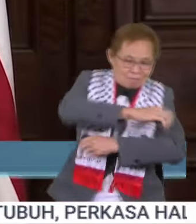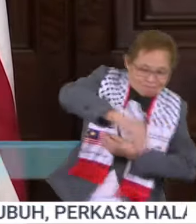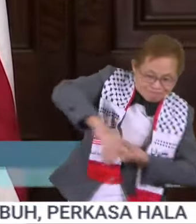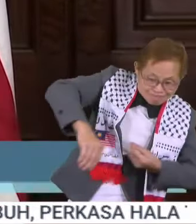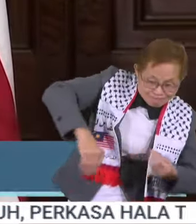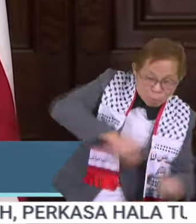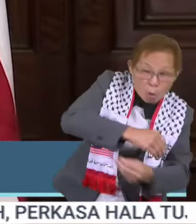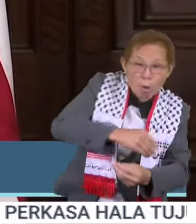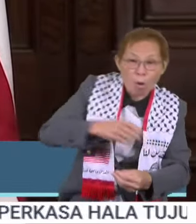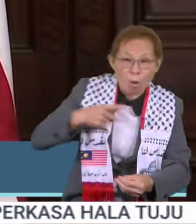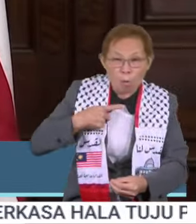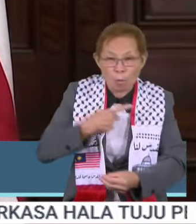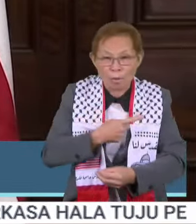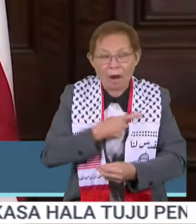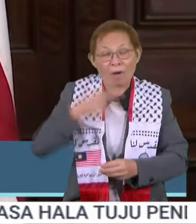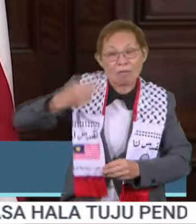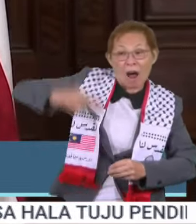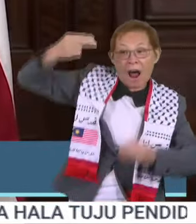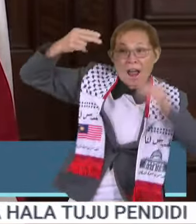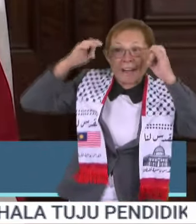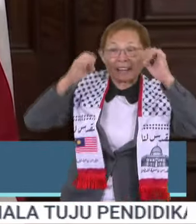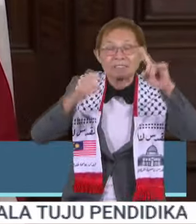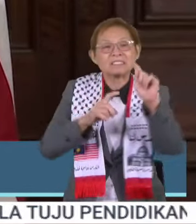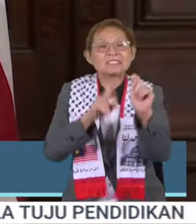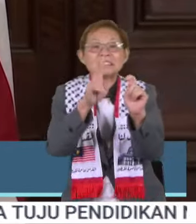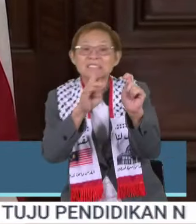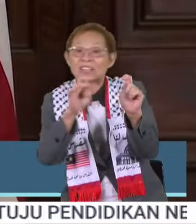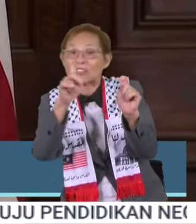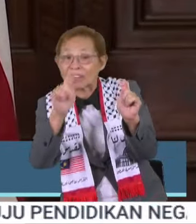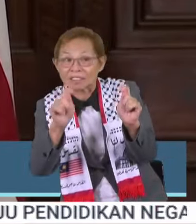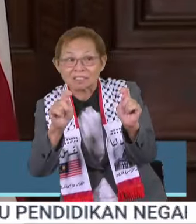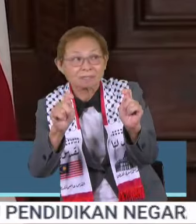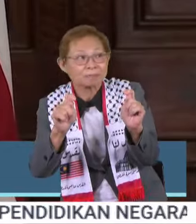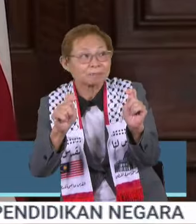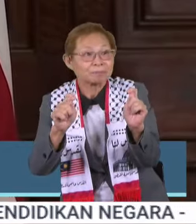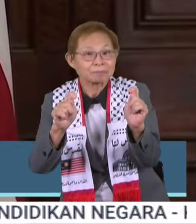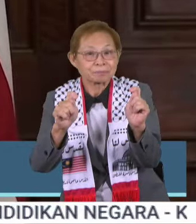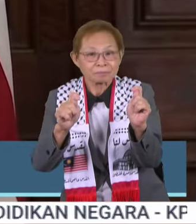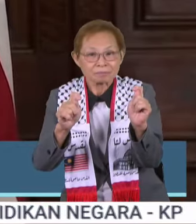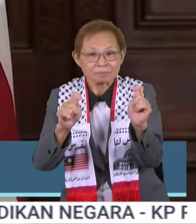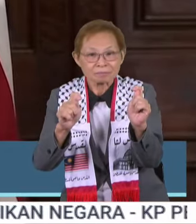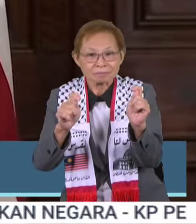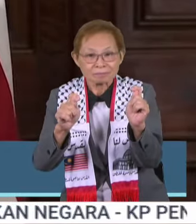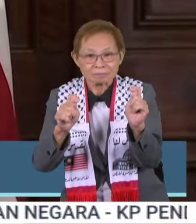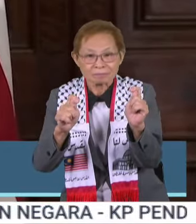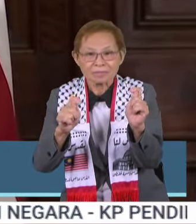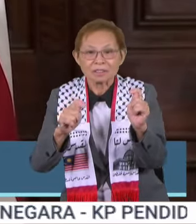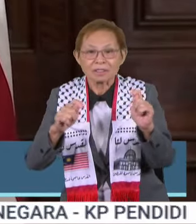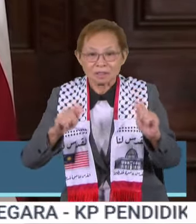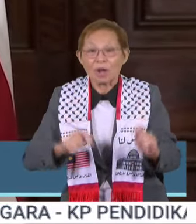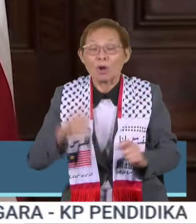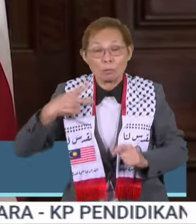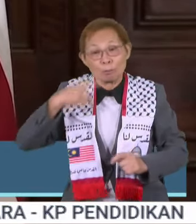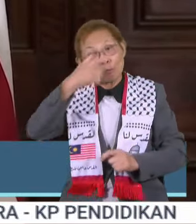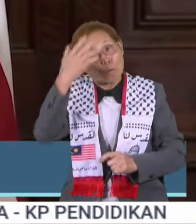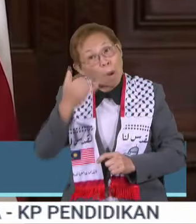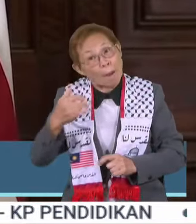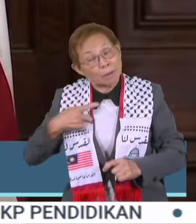the issue of higher education Tibet is of course a priority for us because we